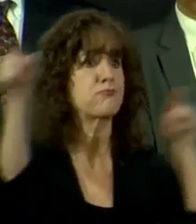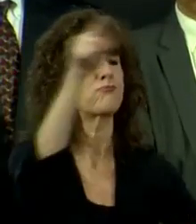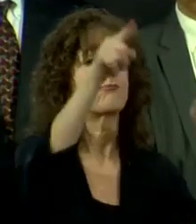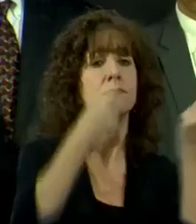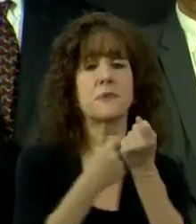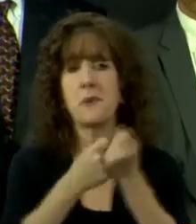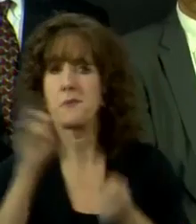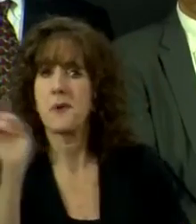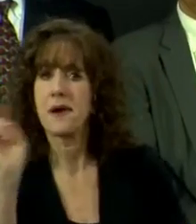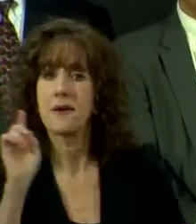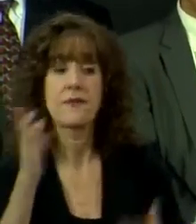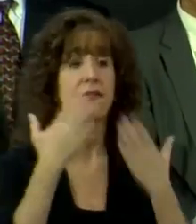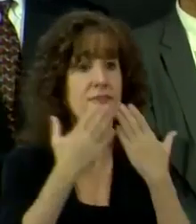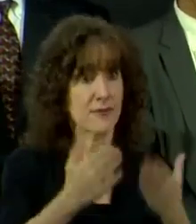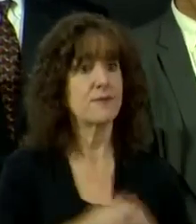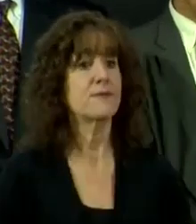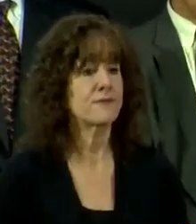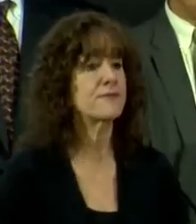and support. Thank you.